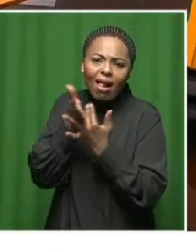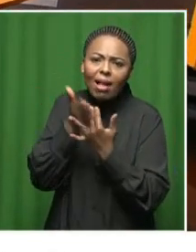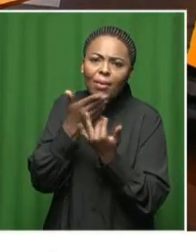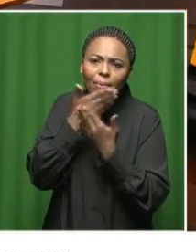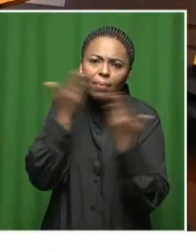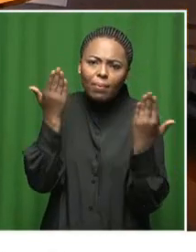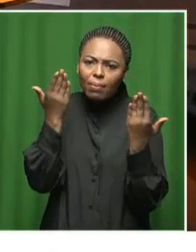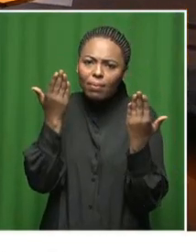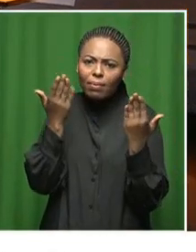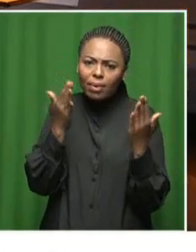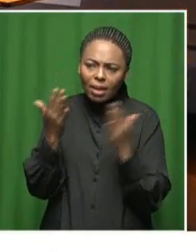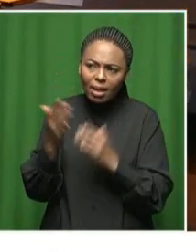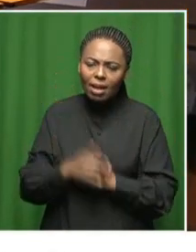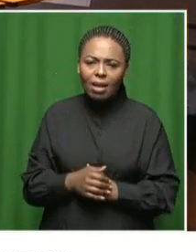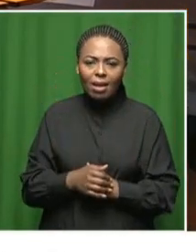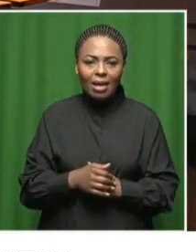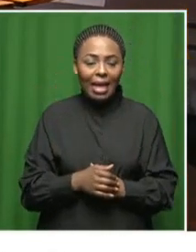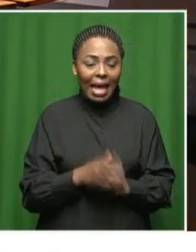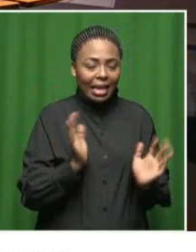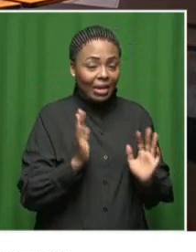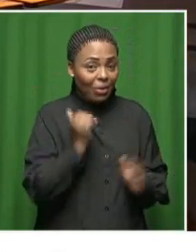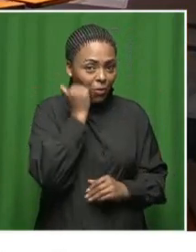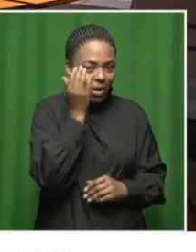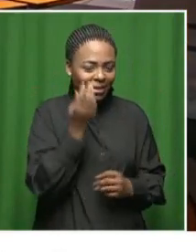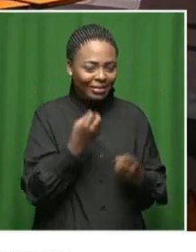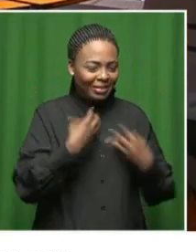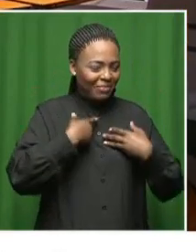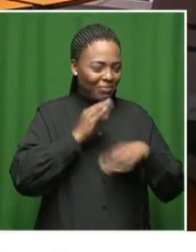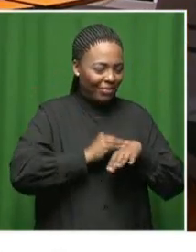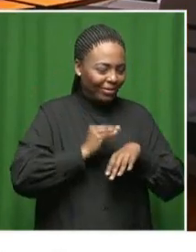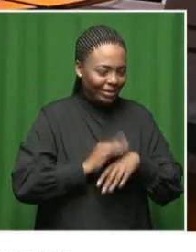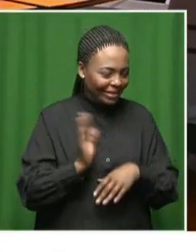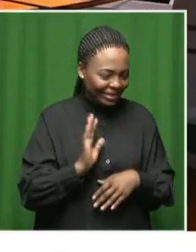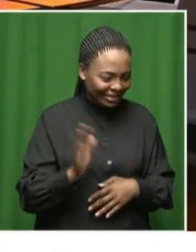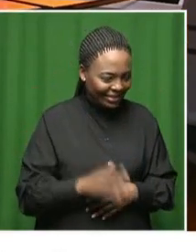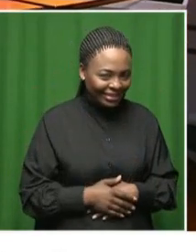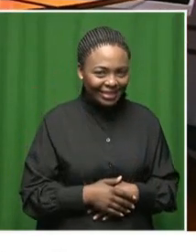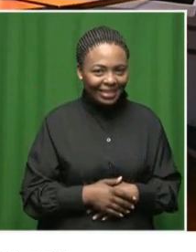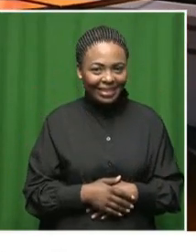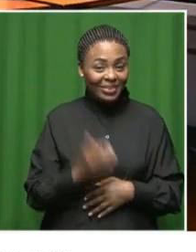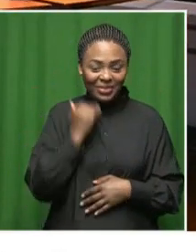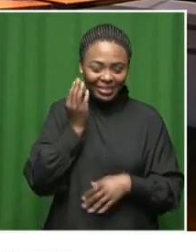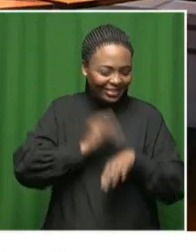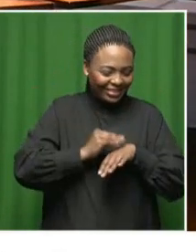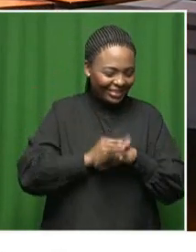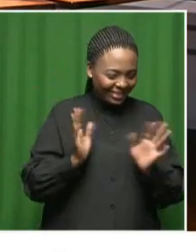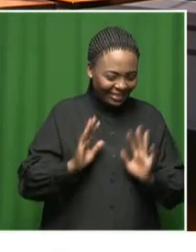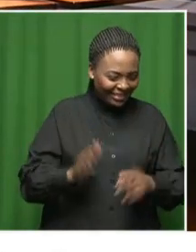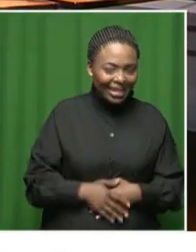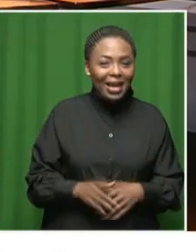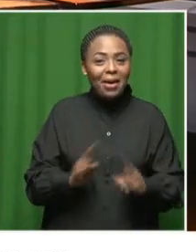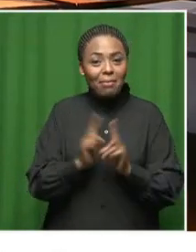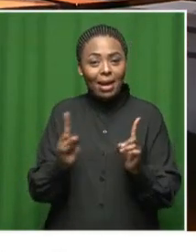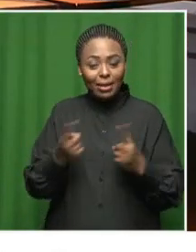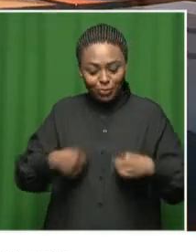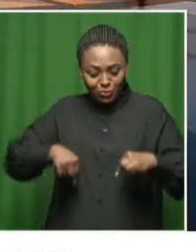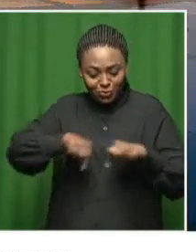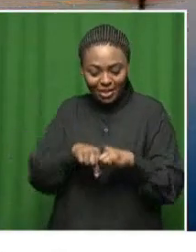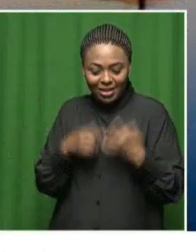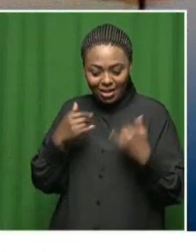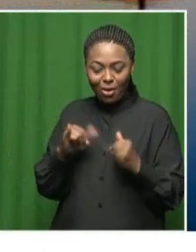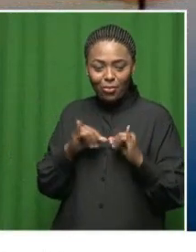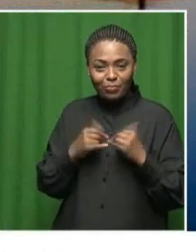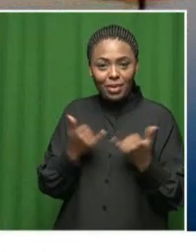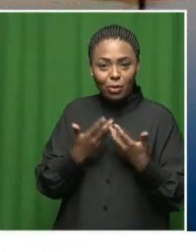I don't want to get myself in trouble. But we have. But as the Goethe-Institut, we are very active